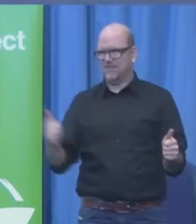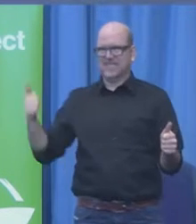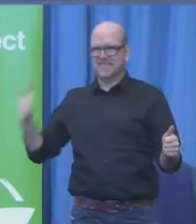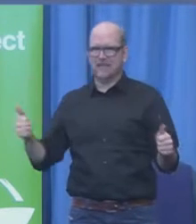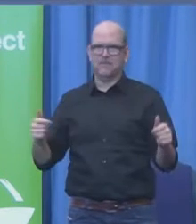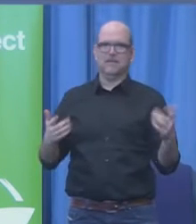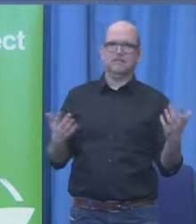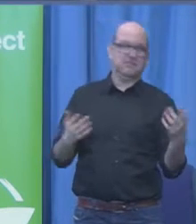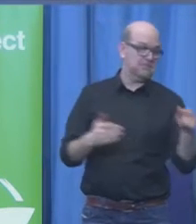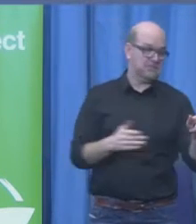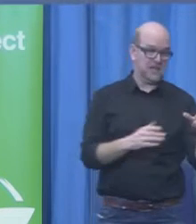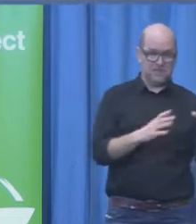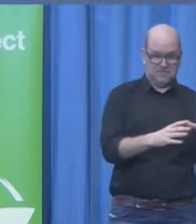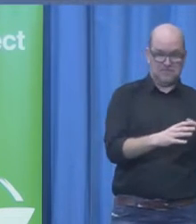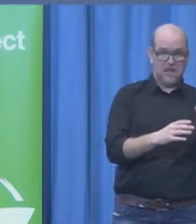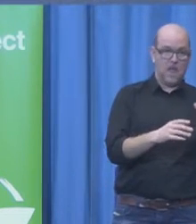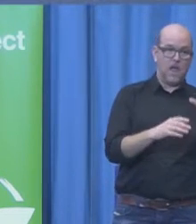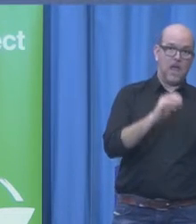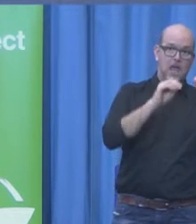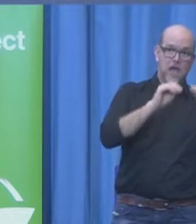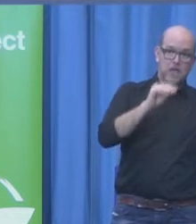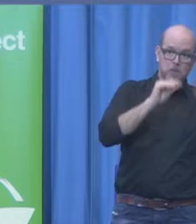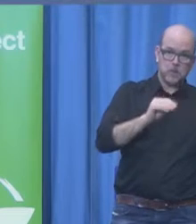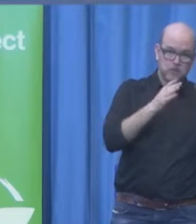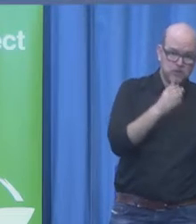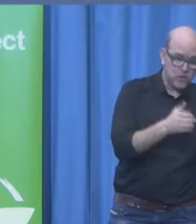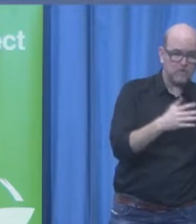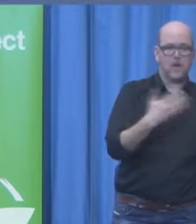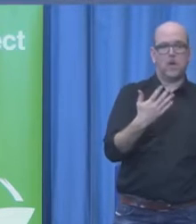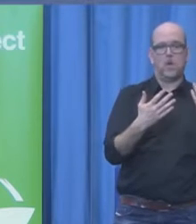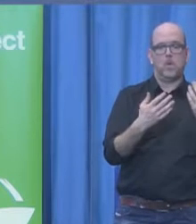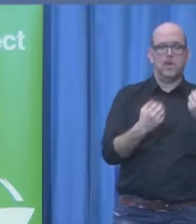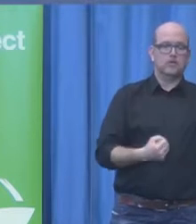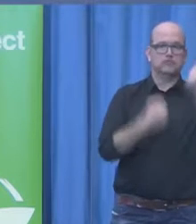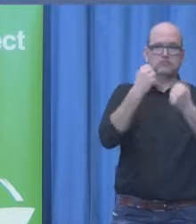and competence at European level.